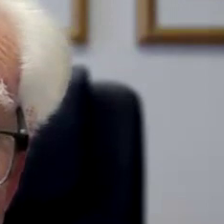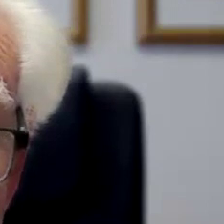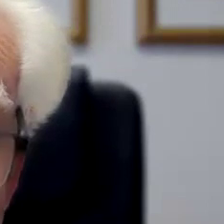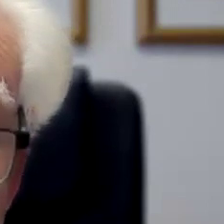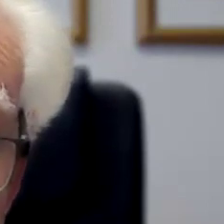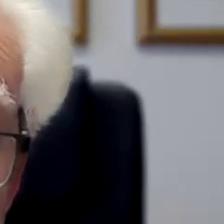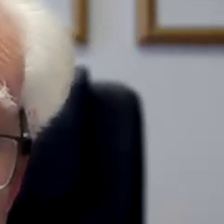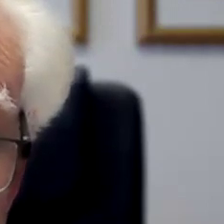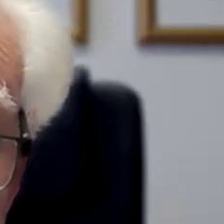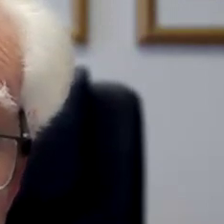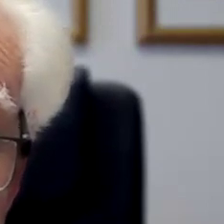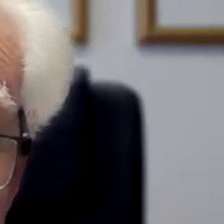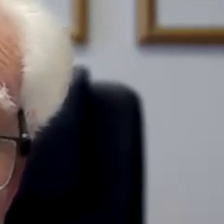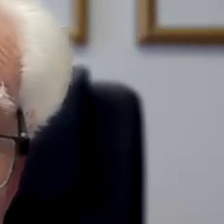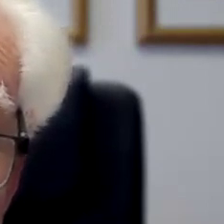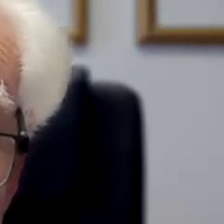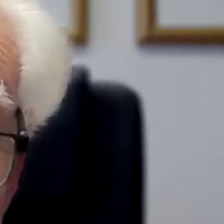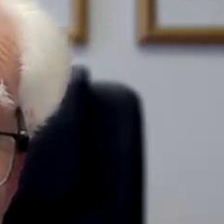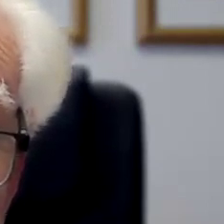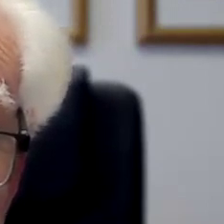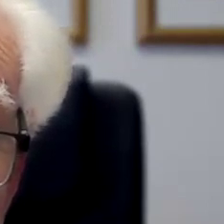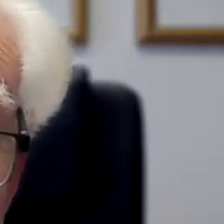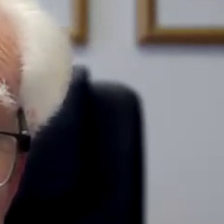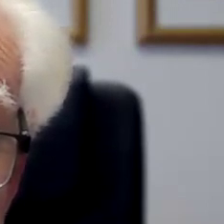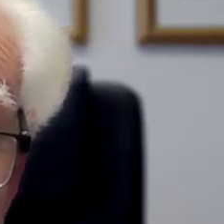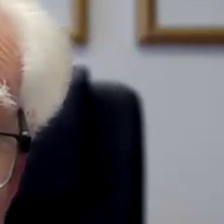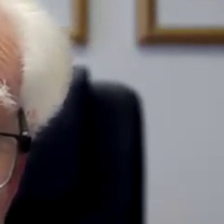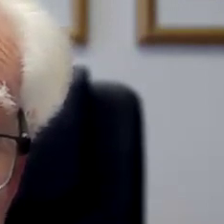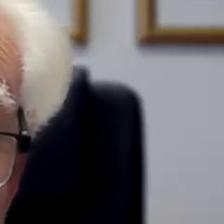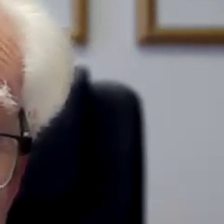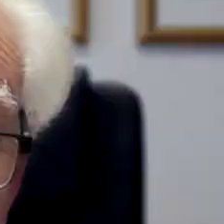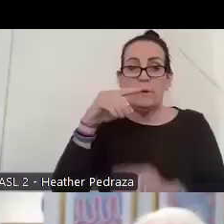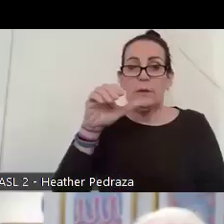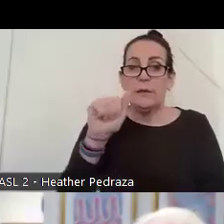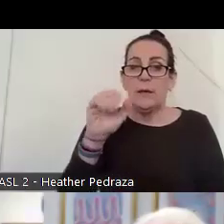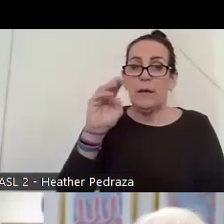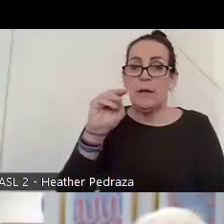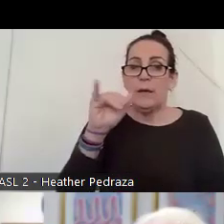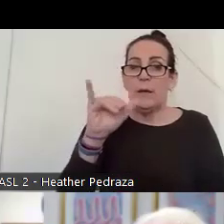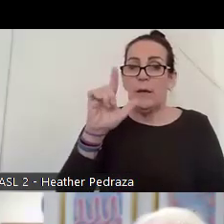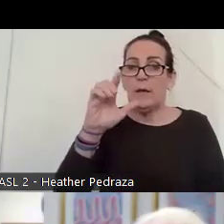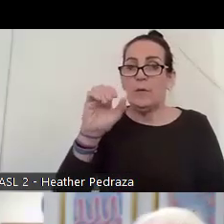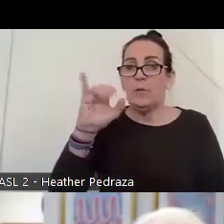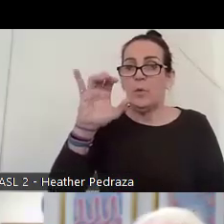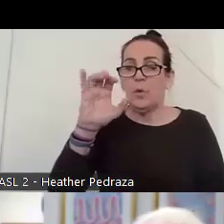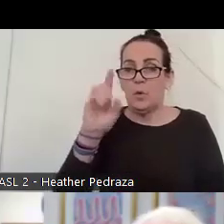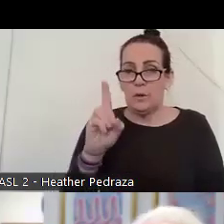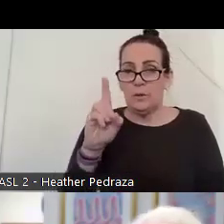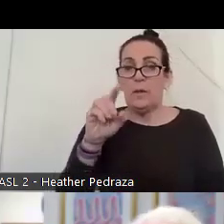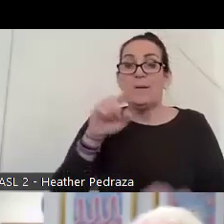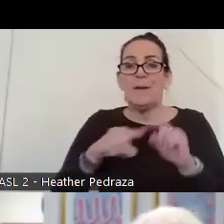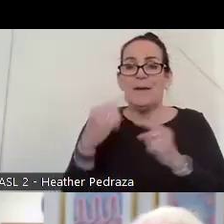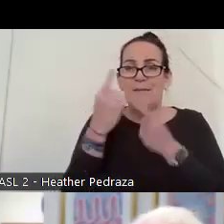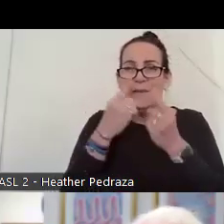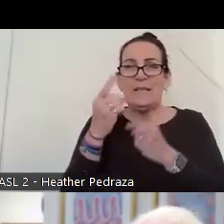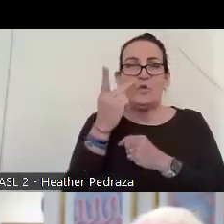amyloid, targeting amyloid. But I think, as you saw on one of the slides, there are so many different